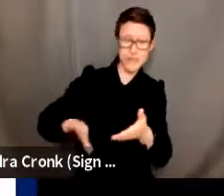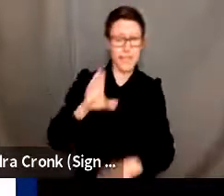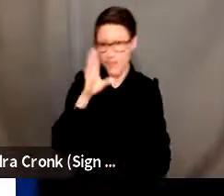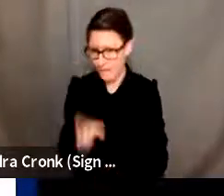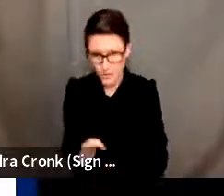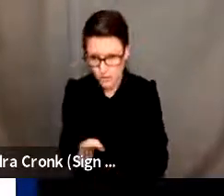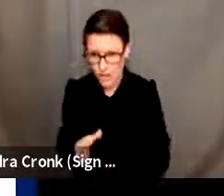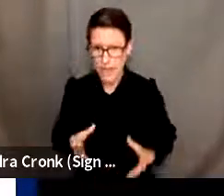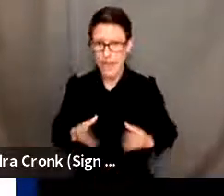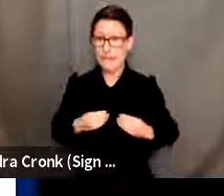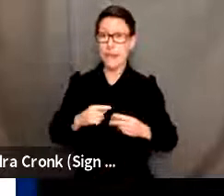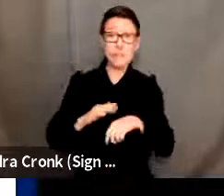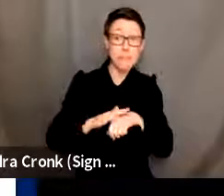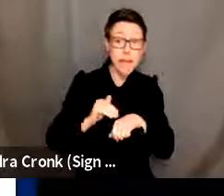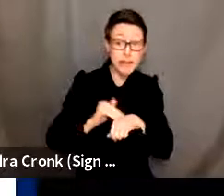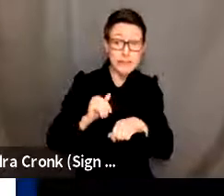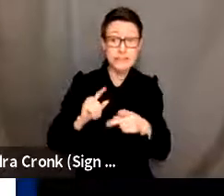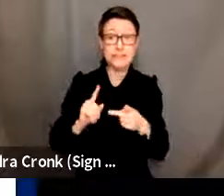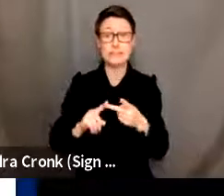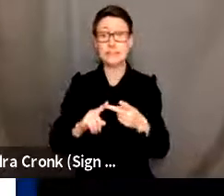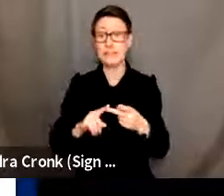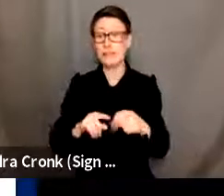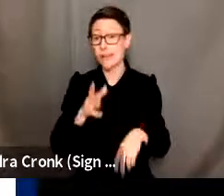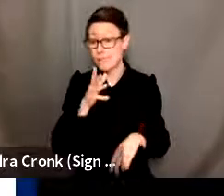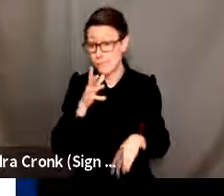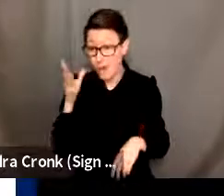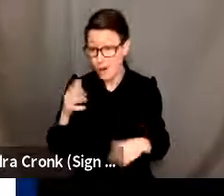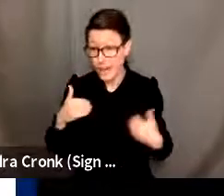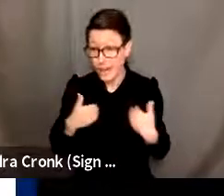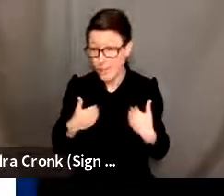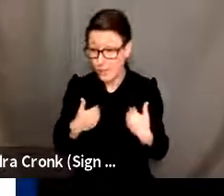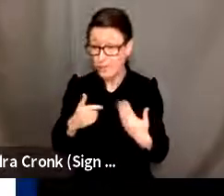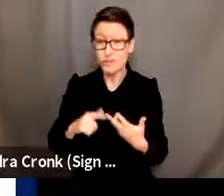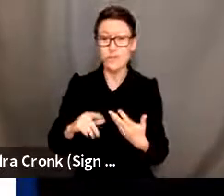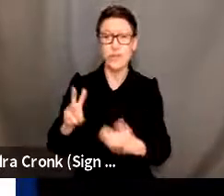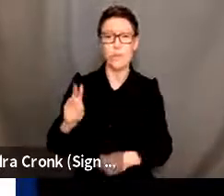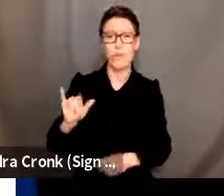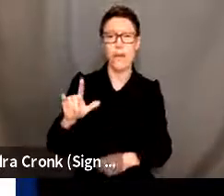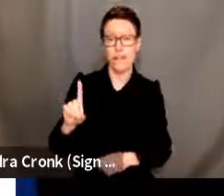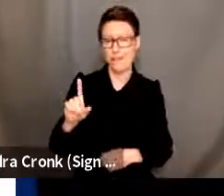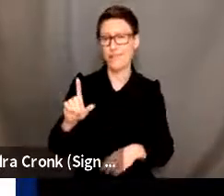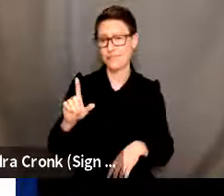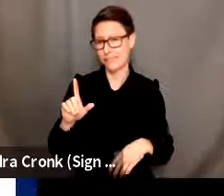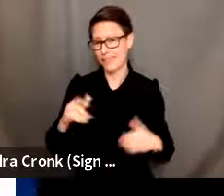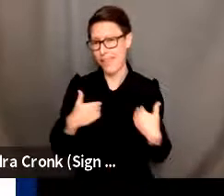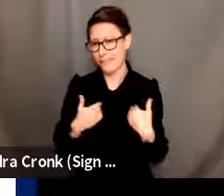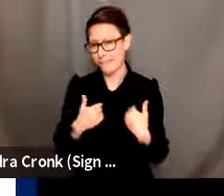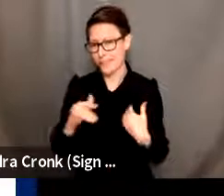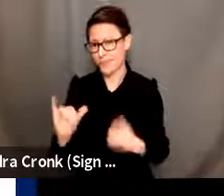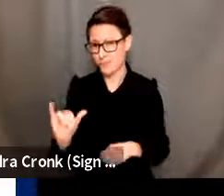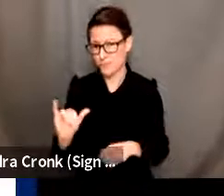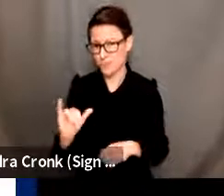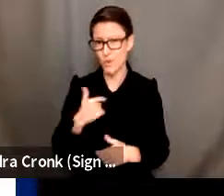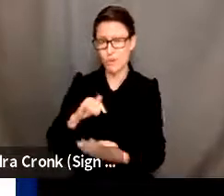animals, and we will receive wildlife, which we then pass on to wildlife rescue. But we work hand in hand with a lot of